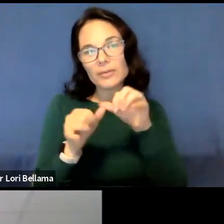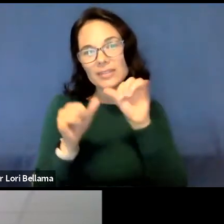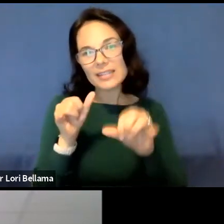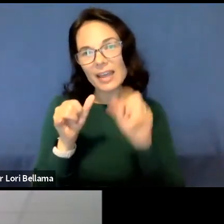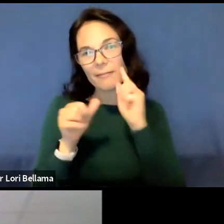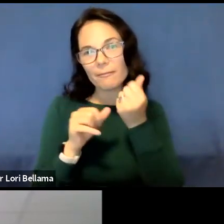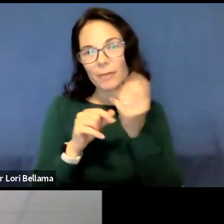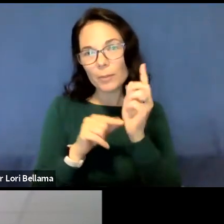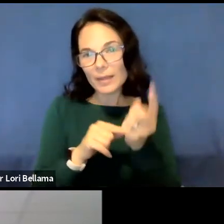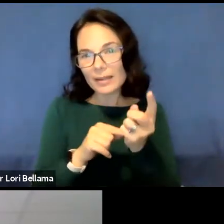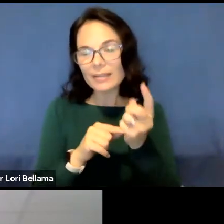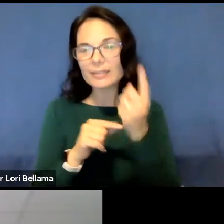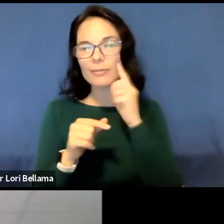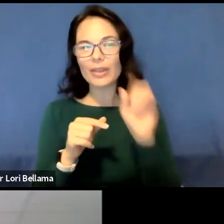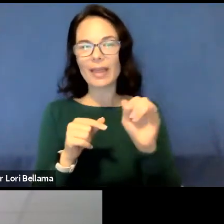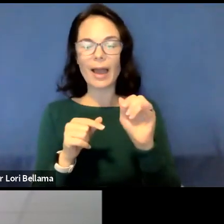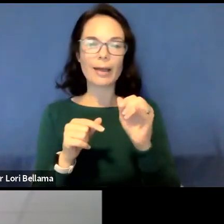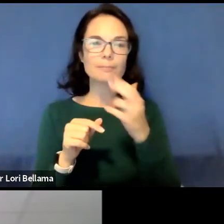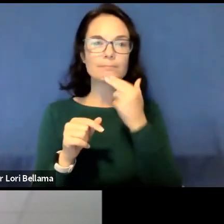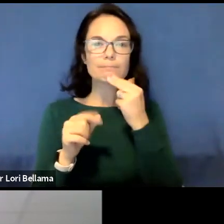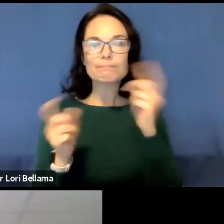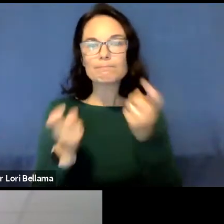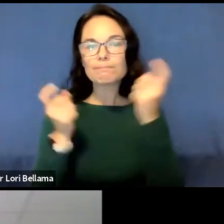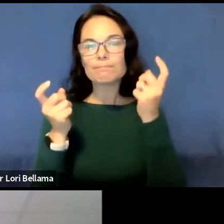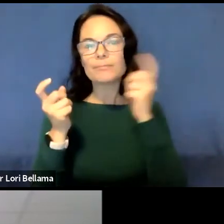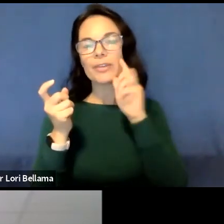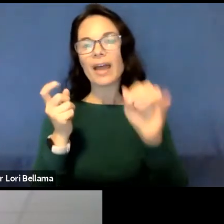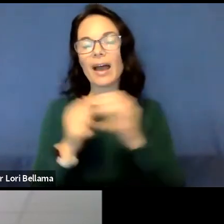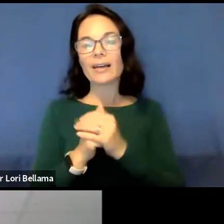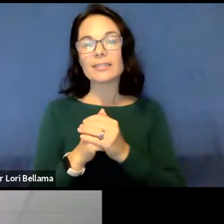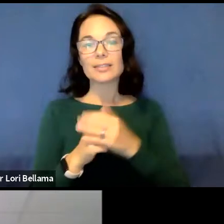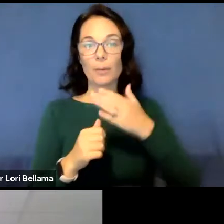that. And so that includes my,